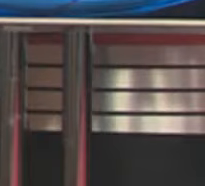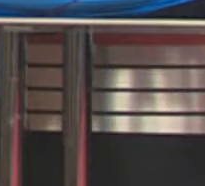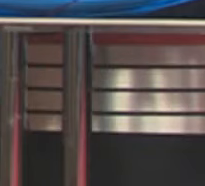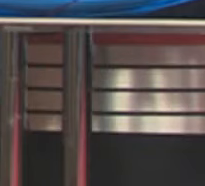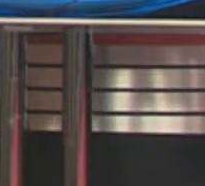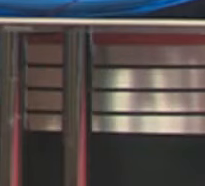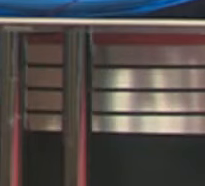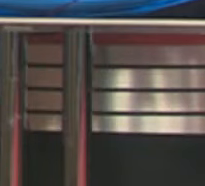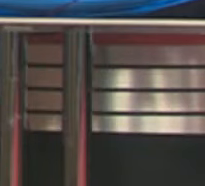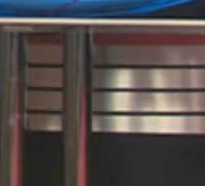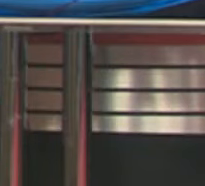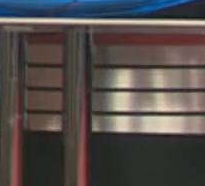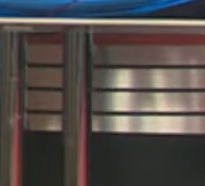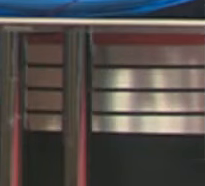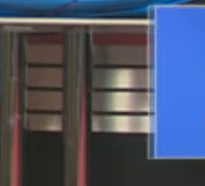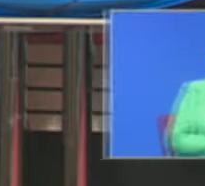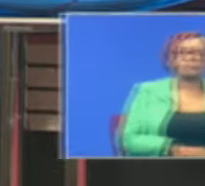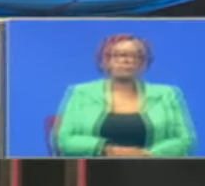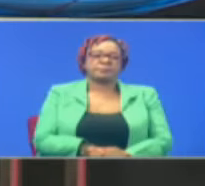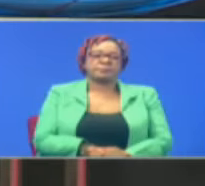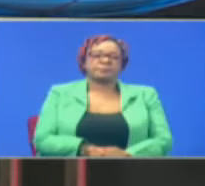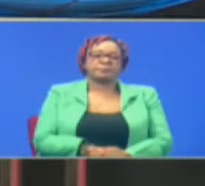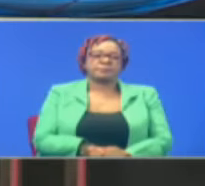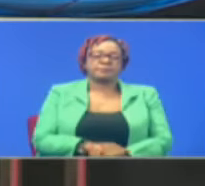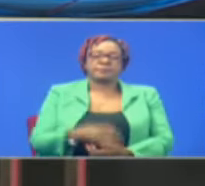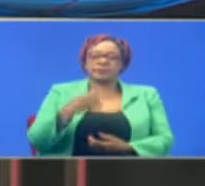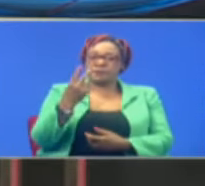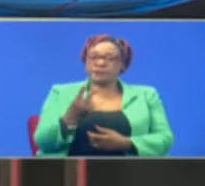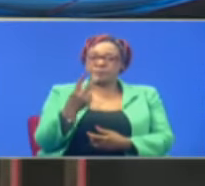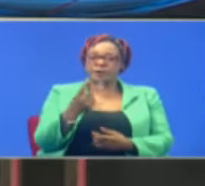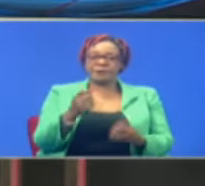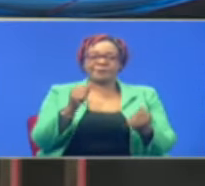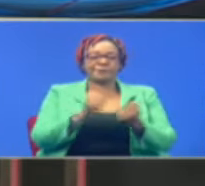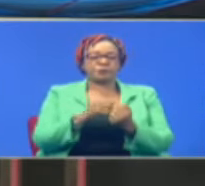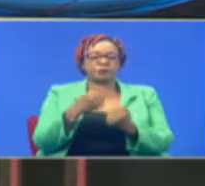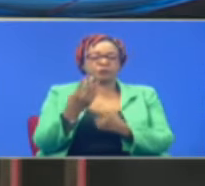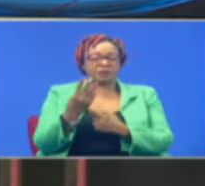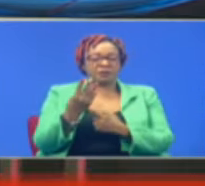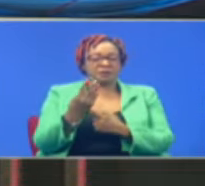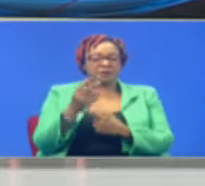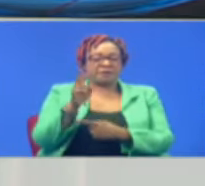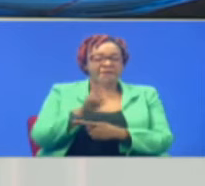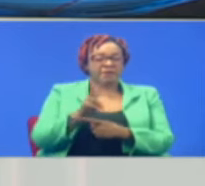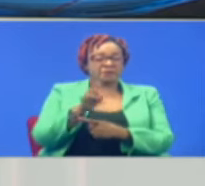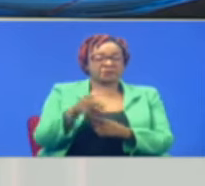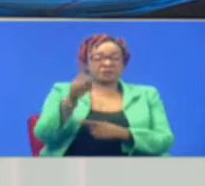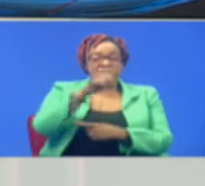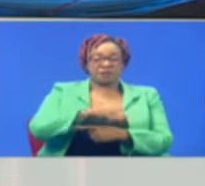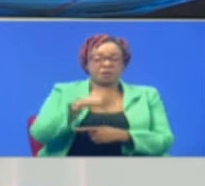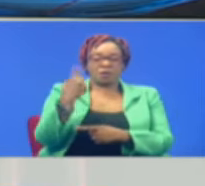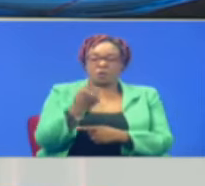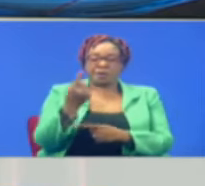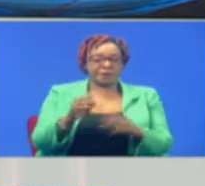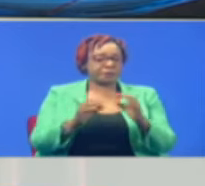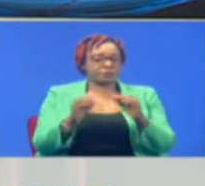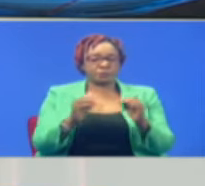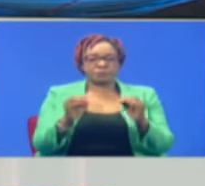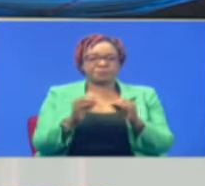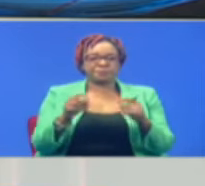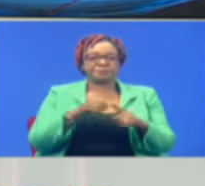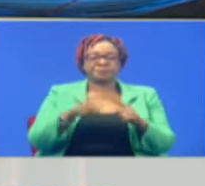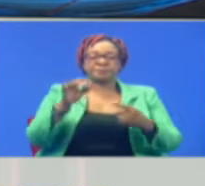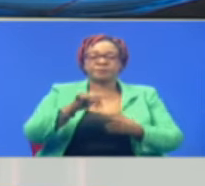Thanks for staying with us. February 14th is not just Valentine's Day. It also marks a year since the